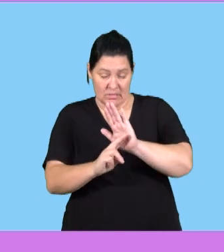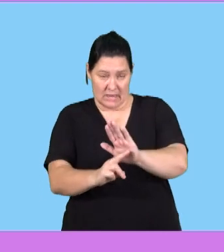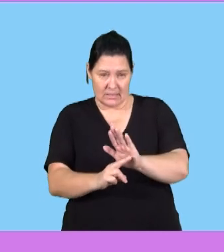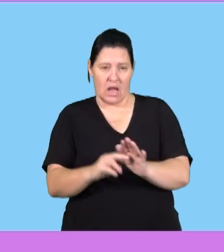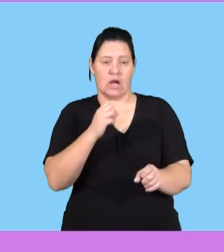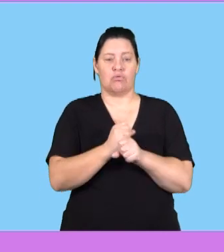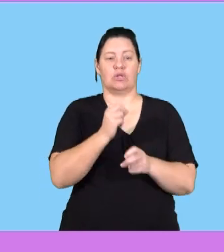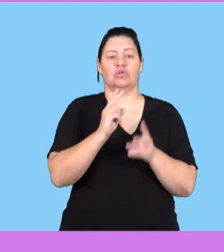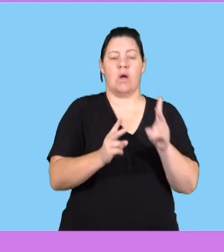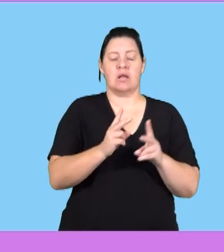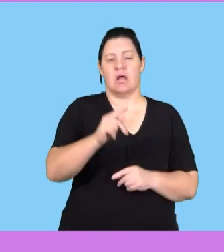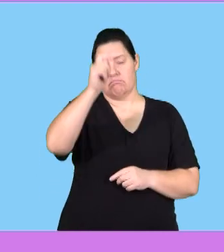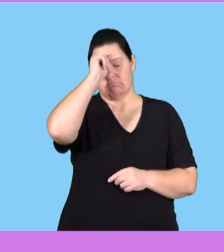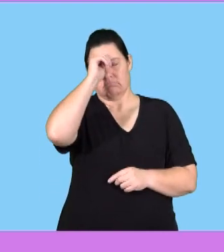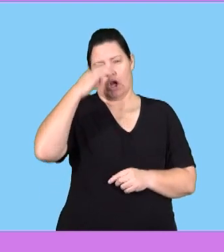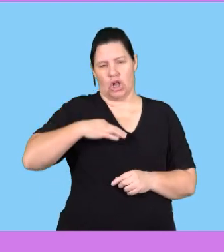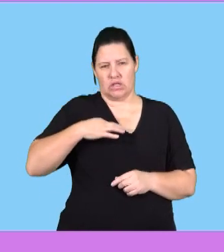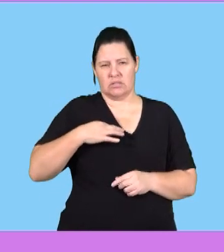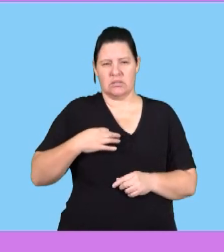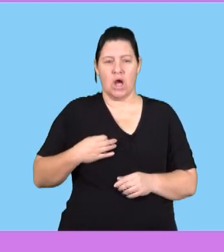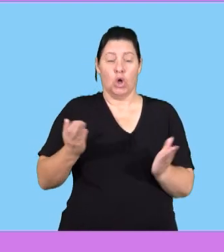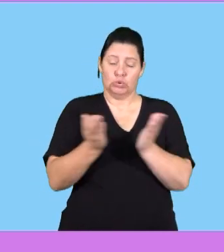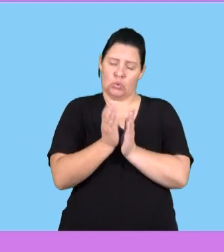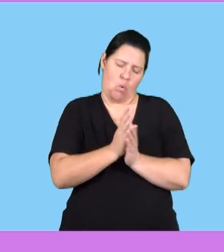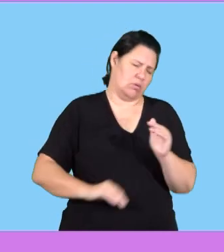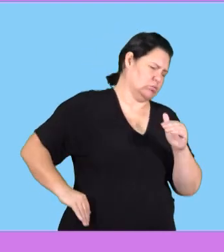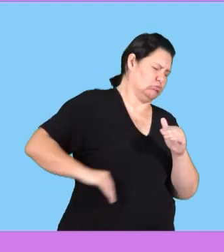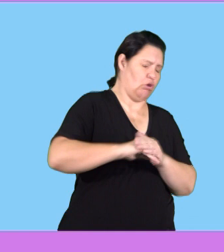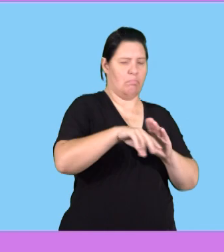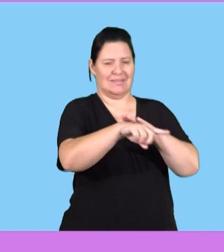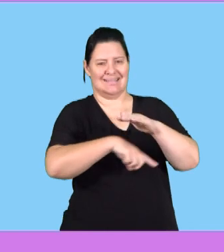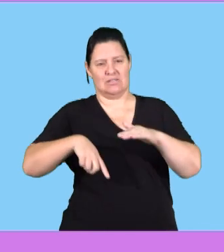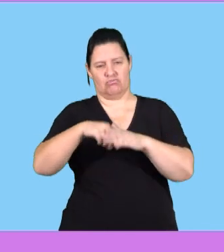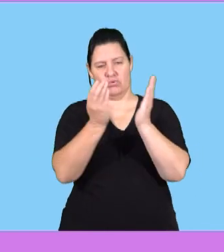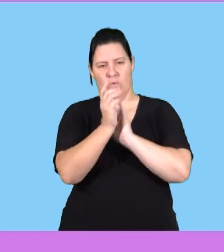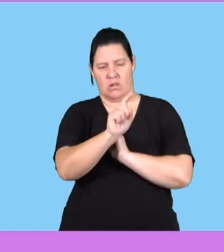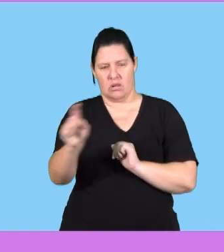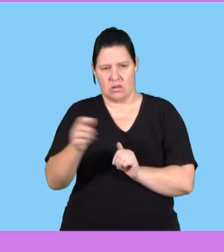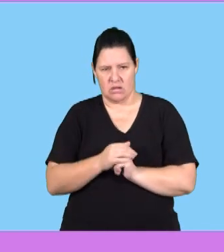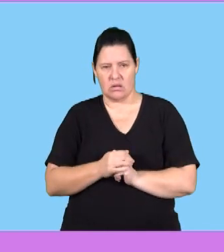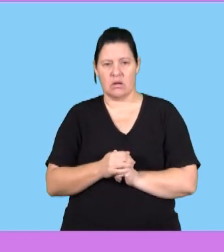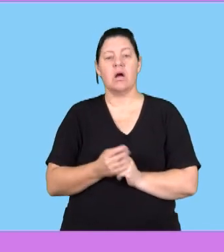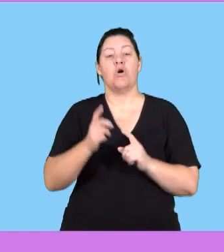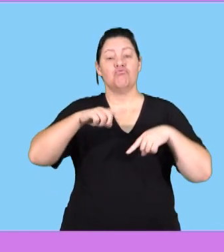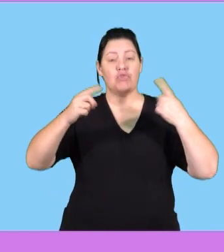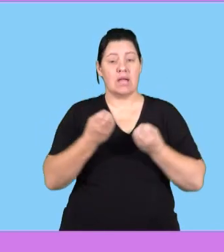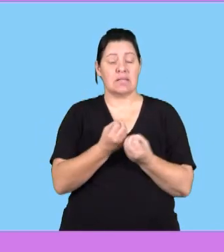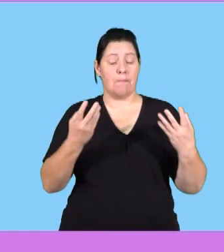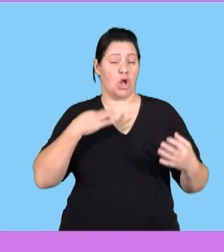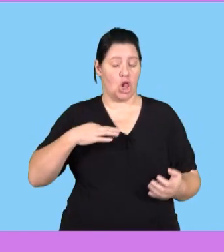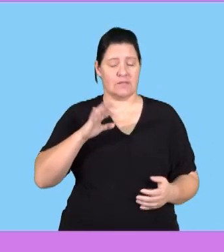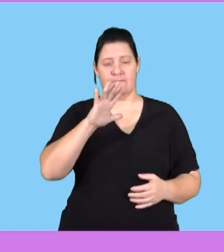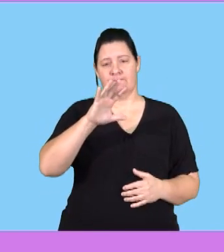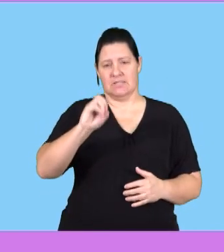represents the number of grade 12 boys and girls in the top 10 schools in your district. The range of the number of girls is